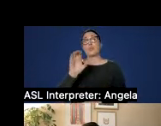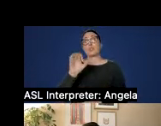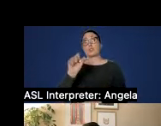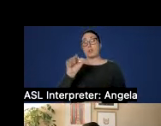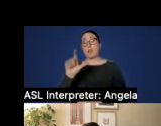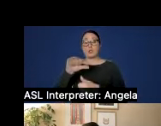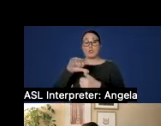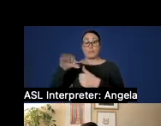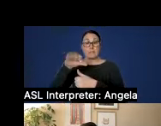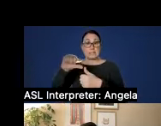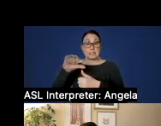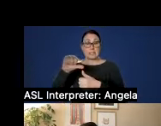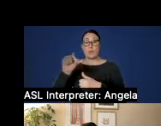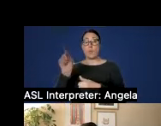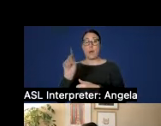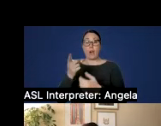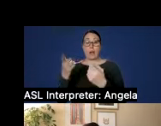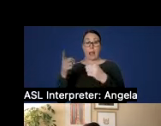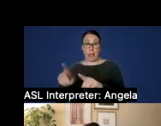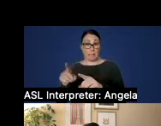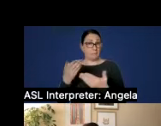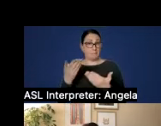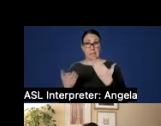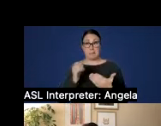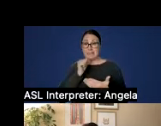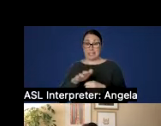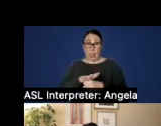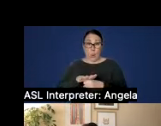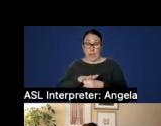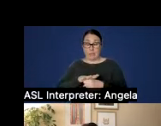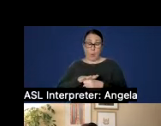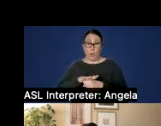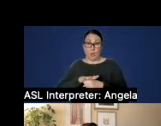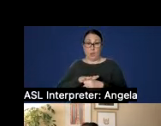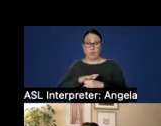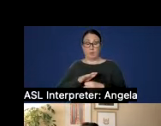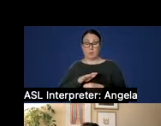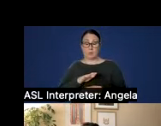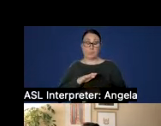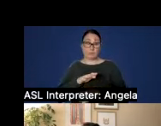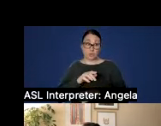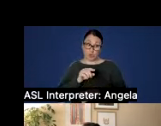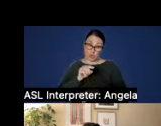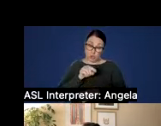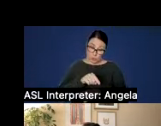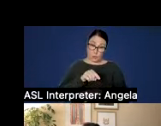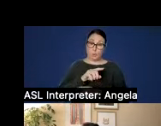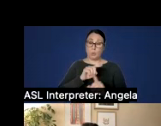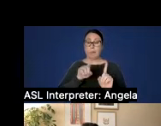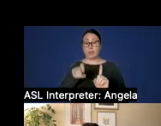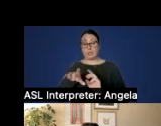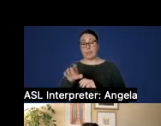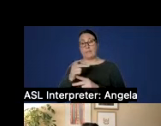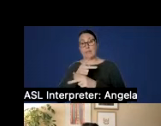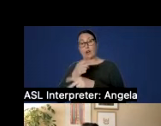to you. You might just have to Google map where a certain town lies to find out which county to